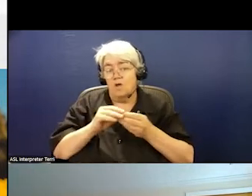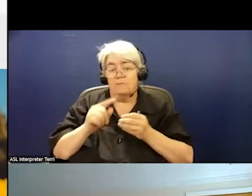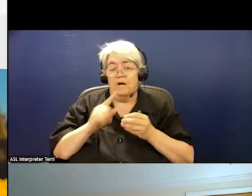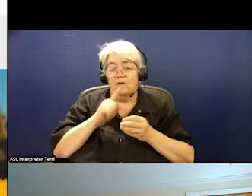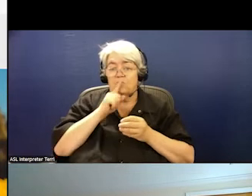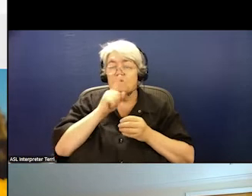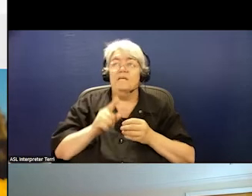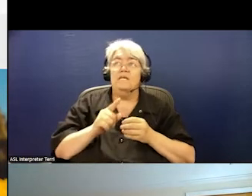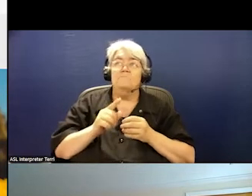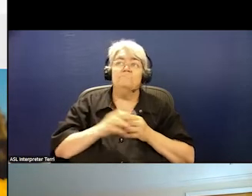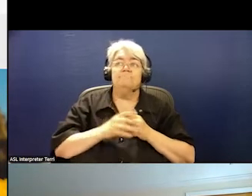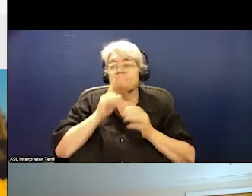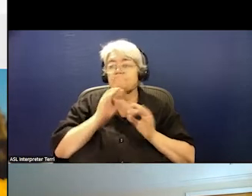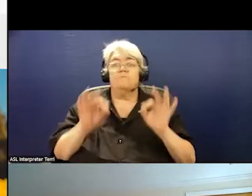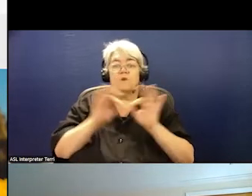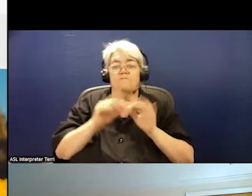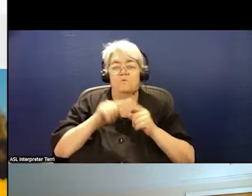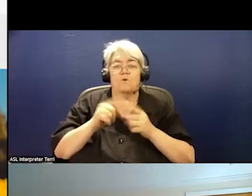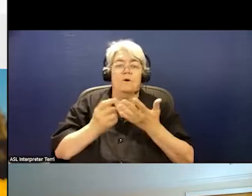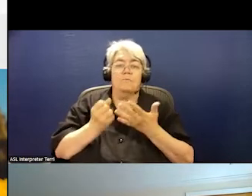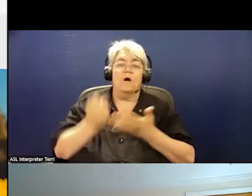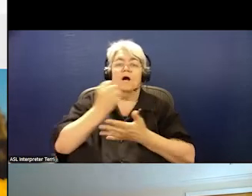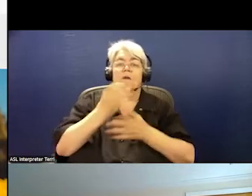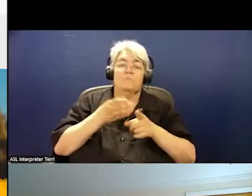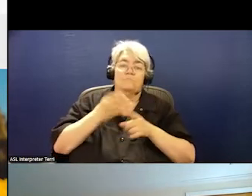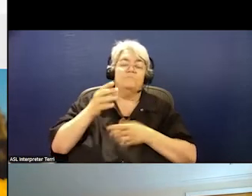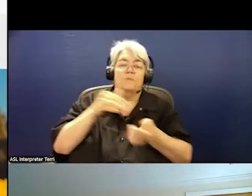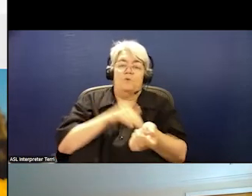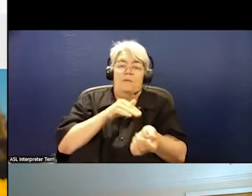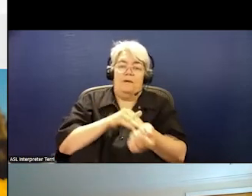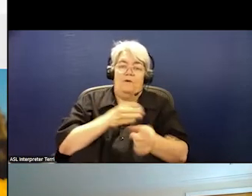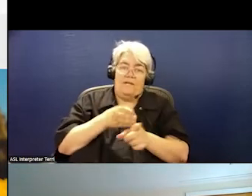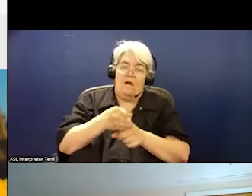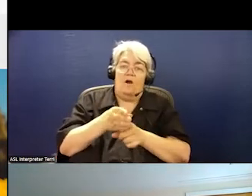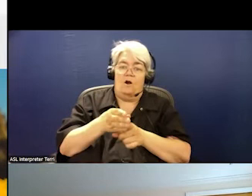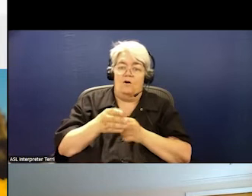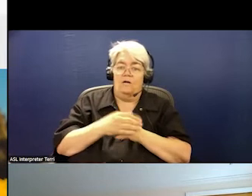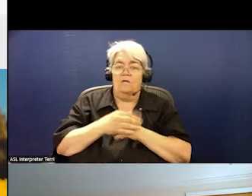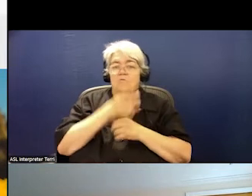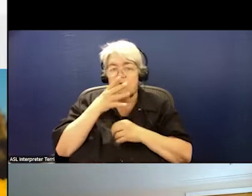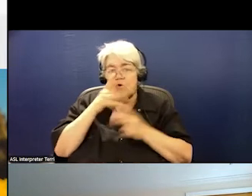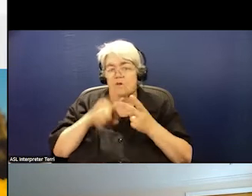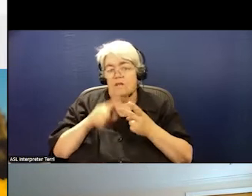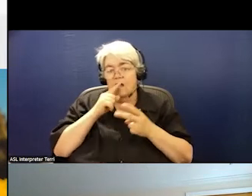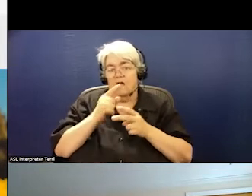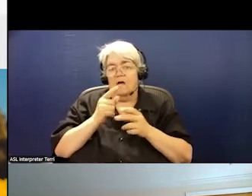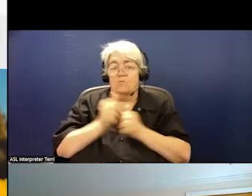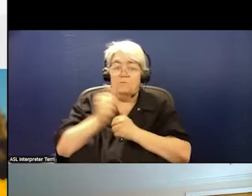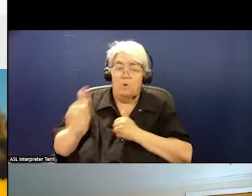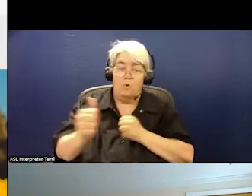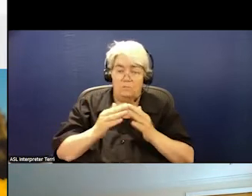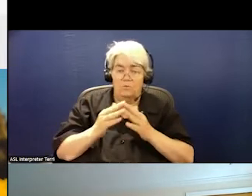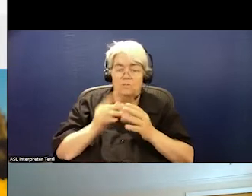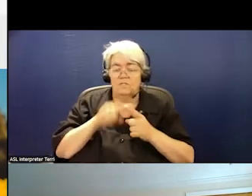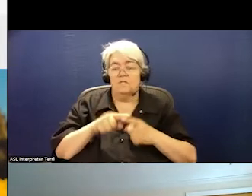is for primary care in rural and remote communities, those primary care physicians to have sufficient